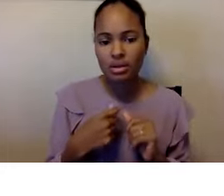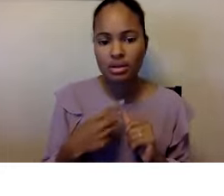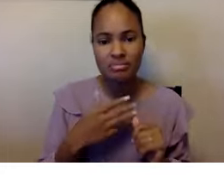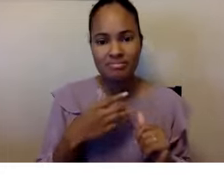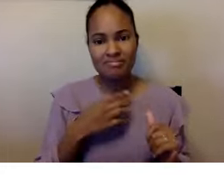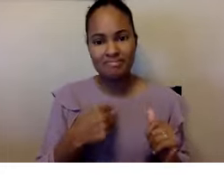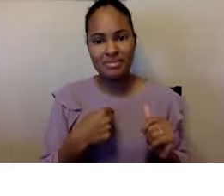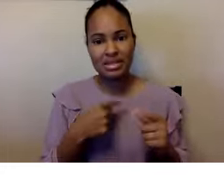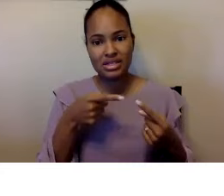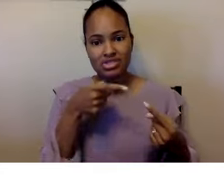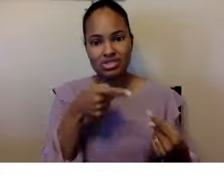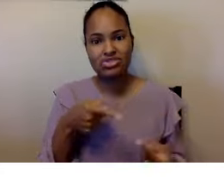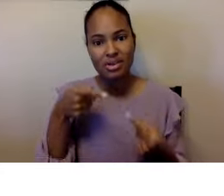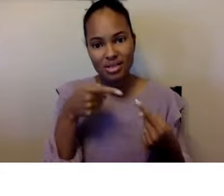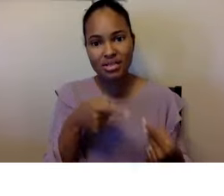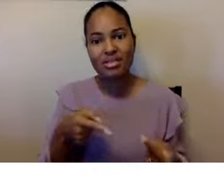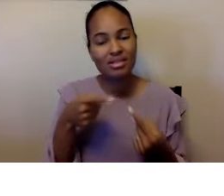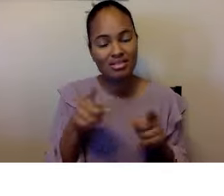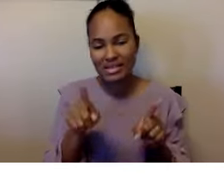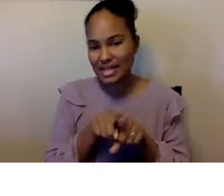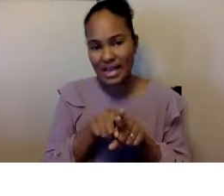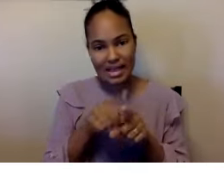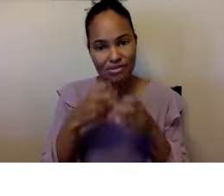struggles with those things as well.